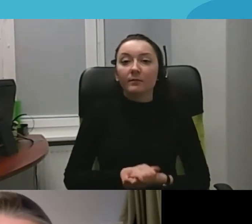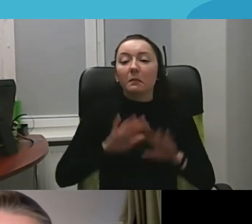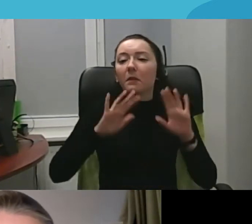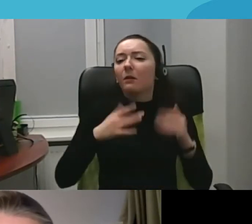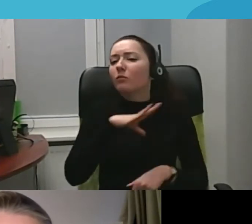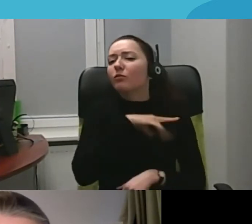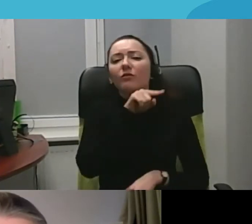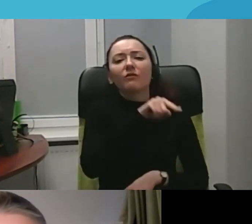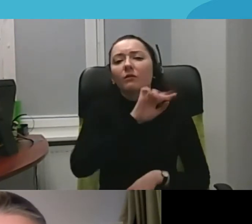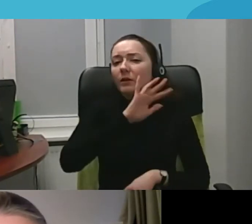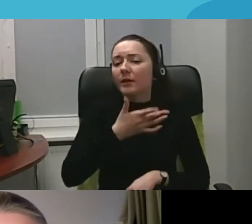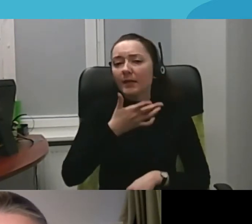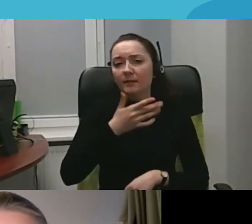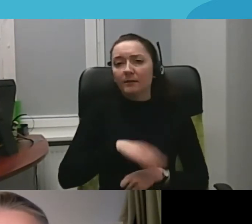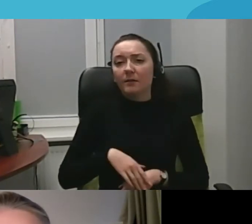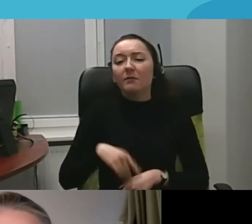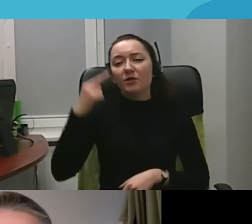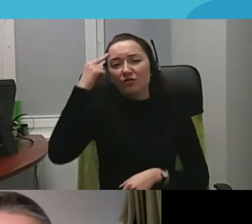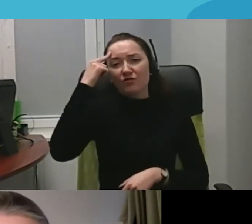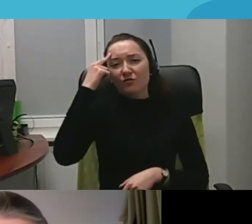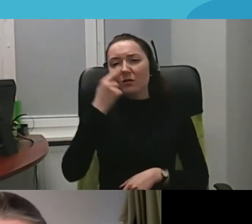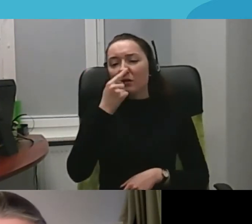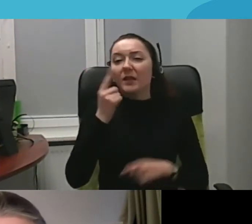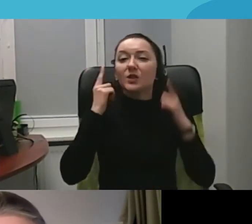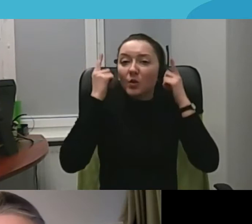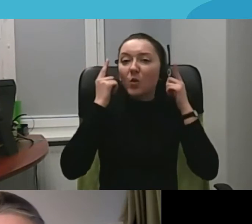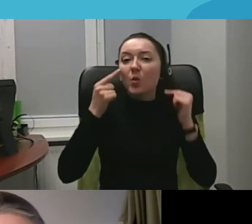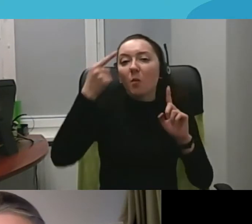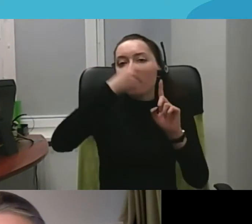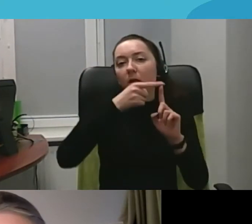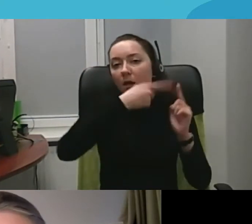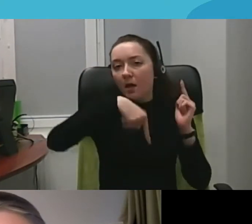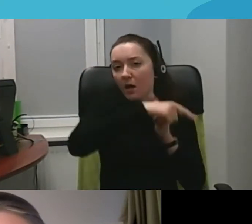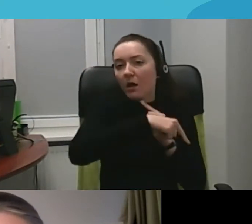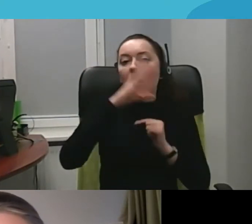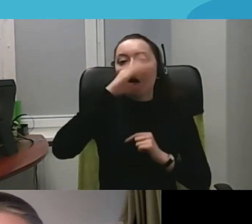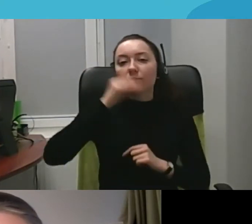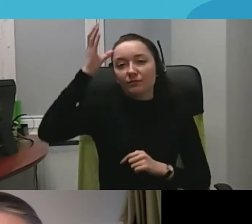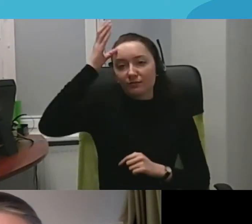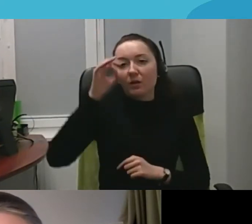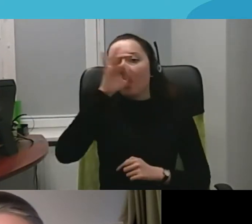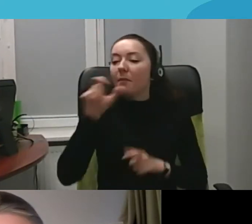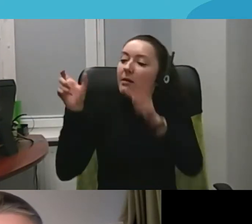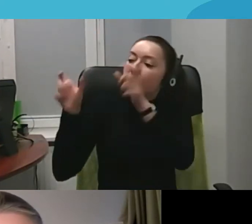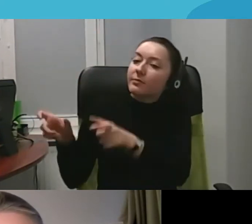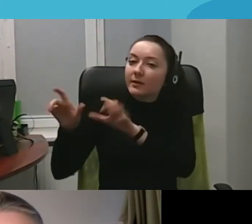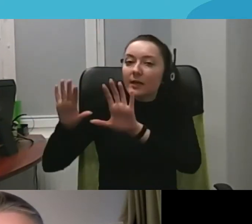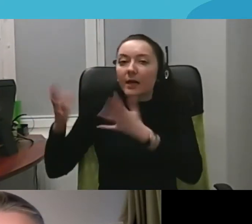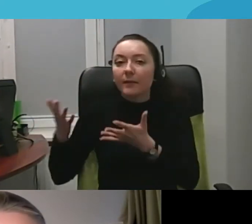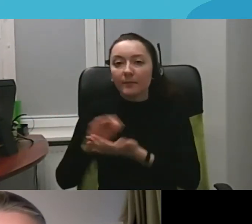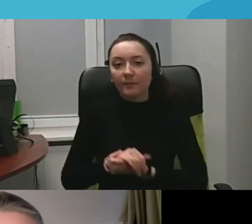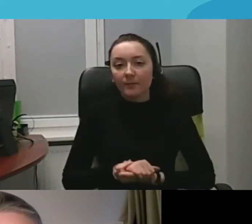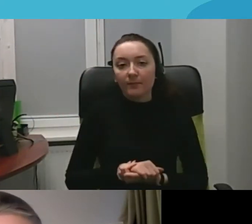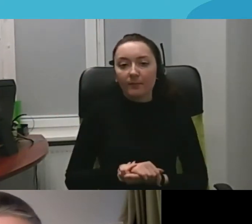From what I know, only the Security Council would be competent to decide on sanctions against the government or to decide on the establishment of